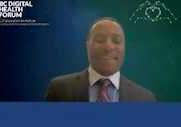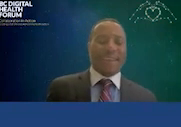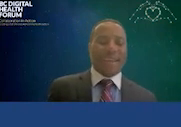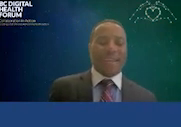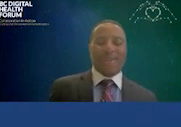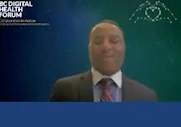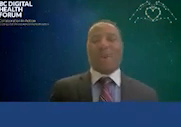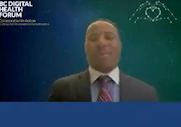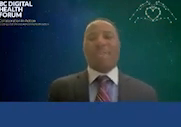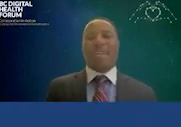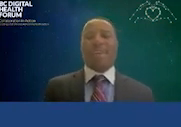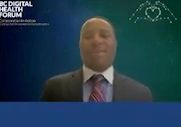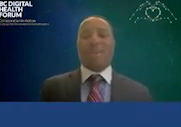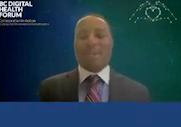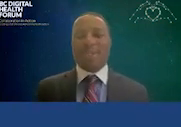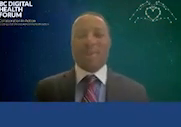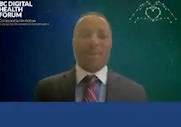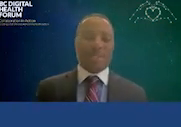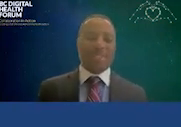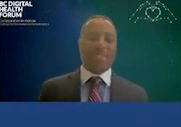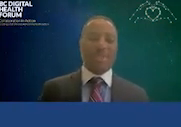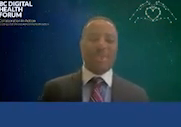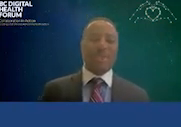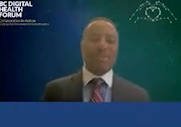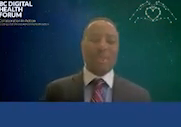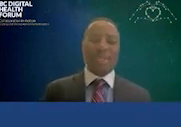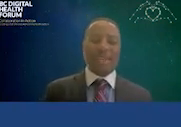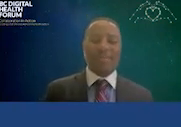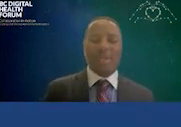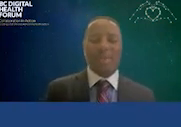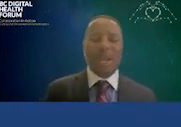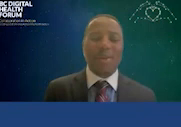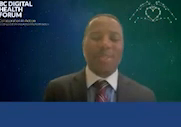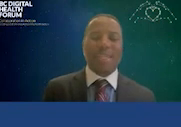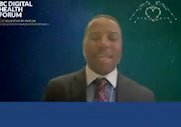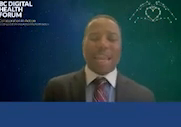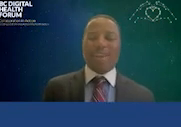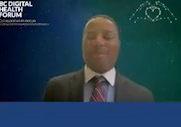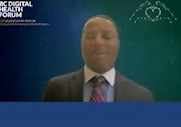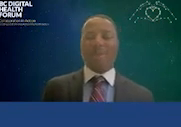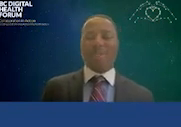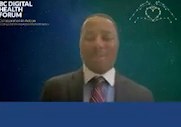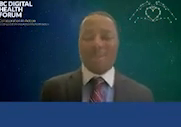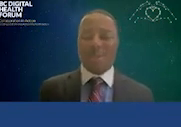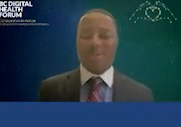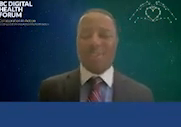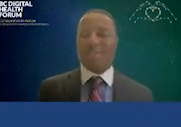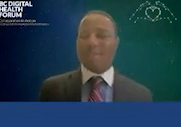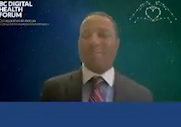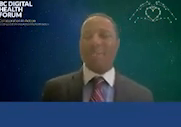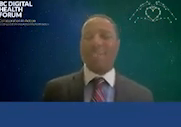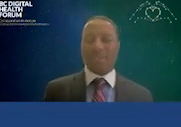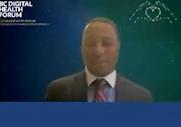us. You probably have heard or seen the social media campaign around everyone deserves